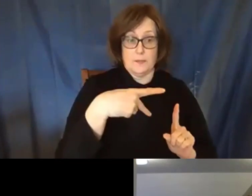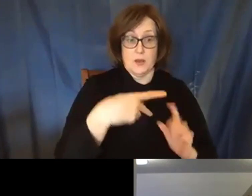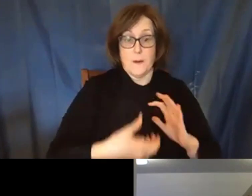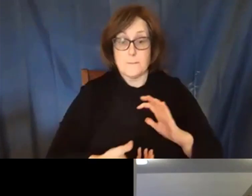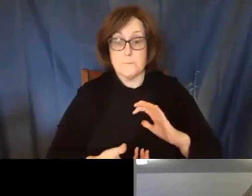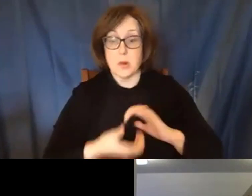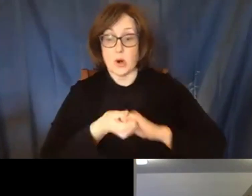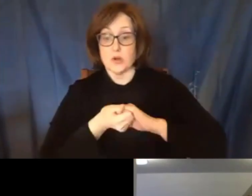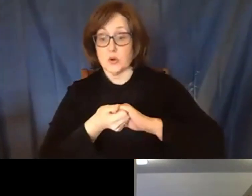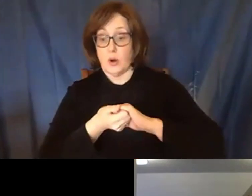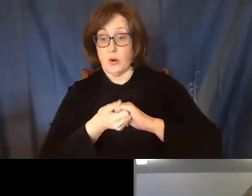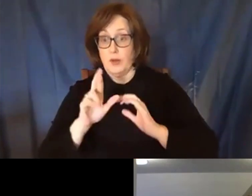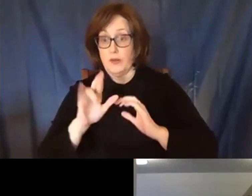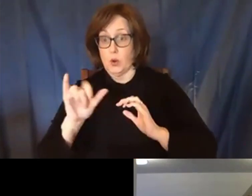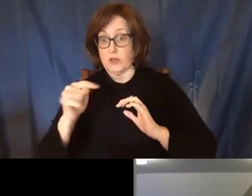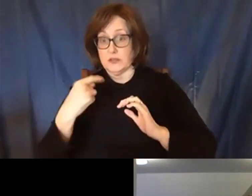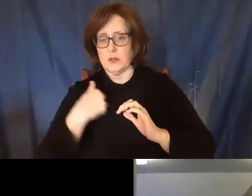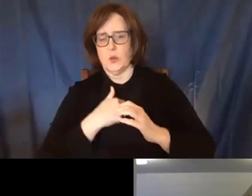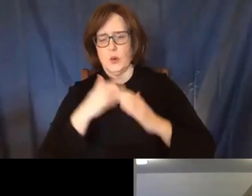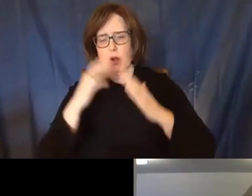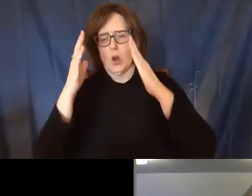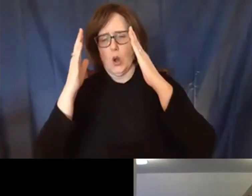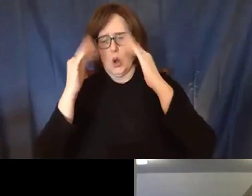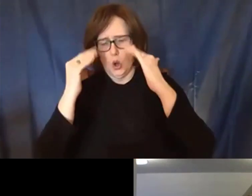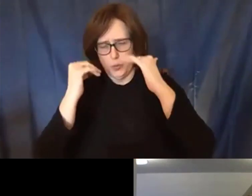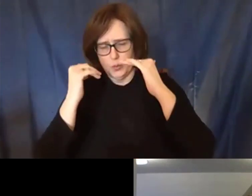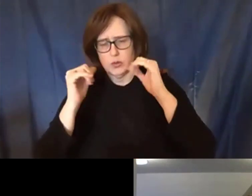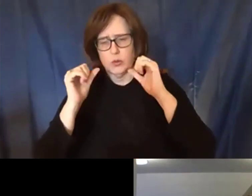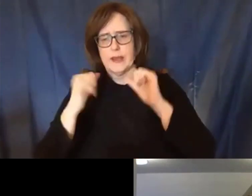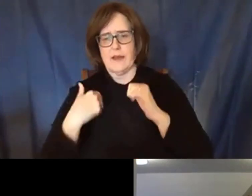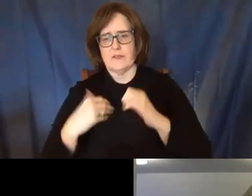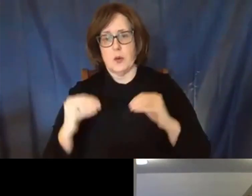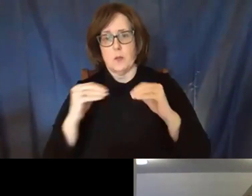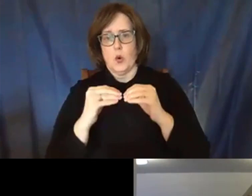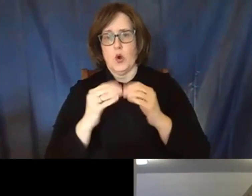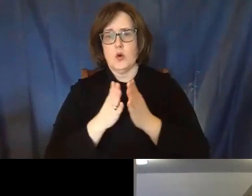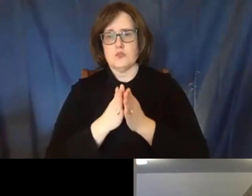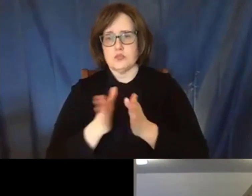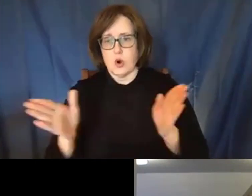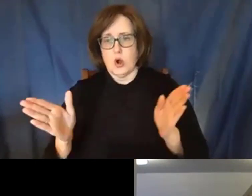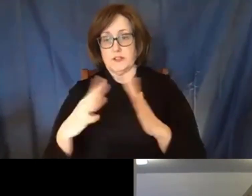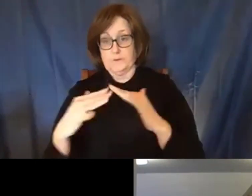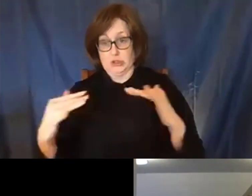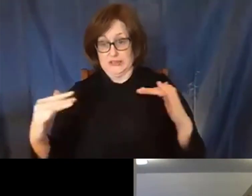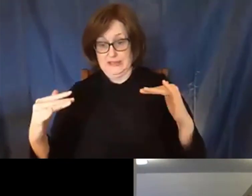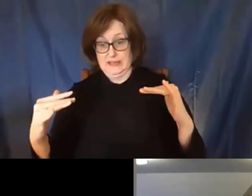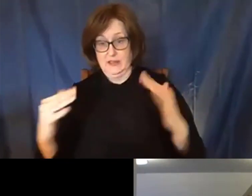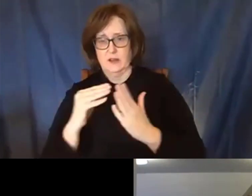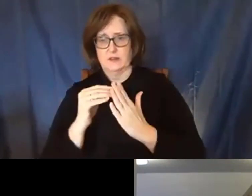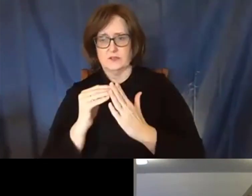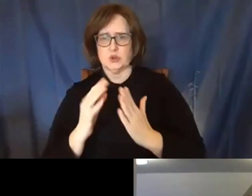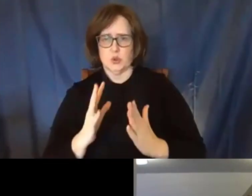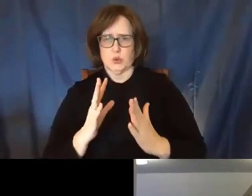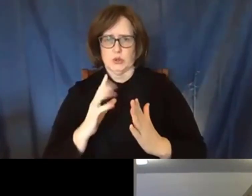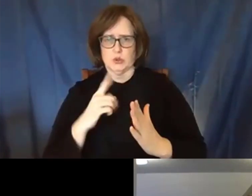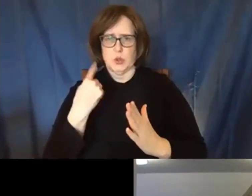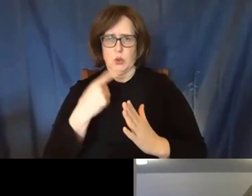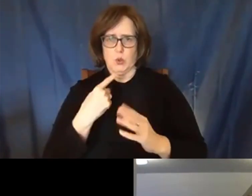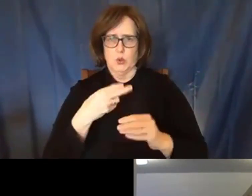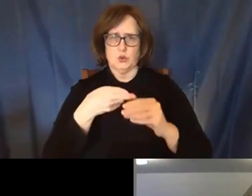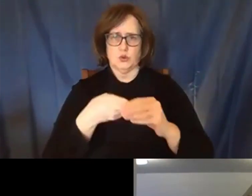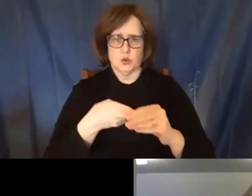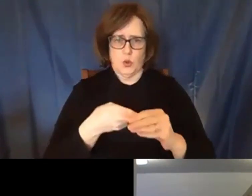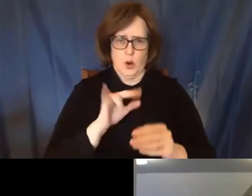we can broaden the diversity of the students who matriculate to RIT and into all of the